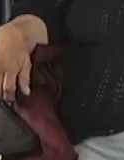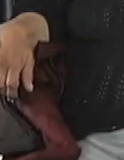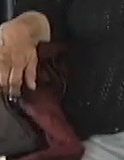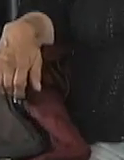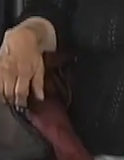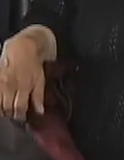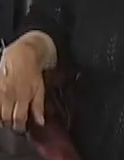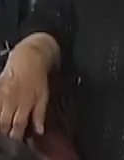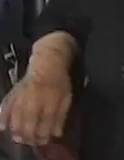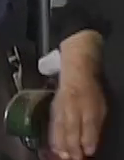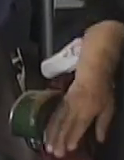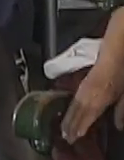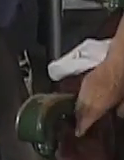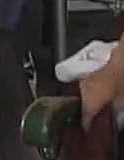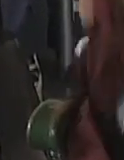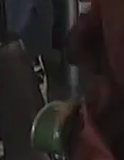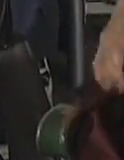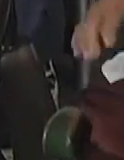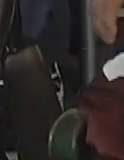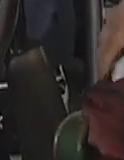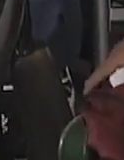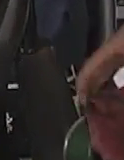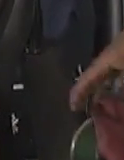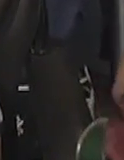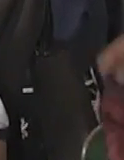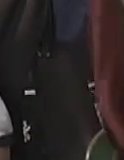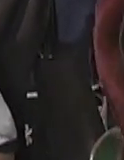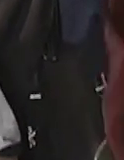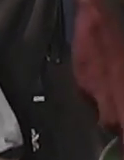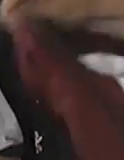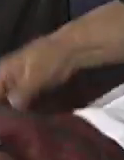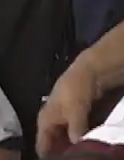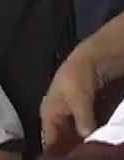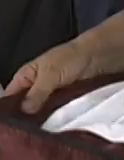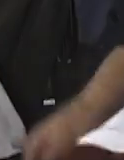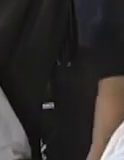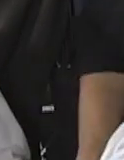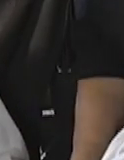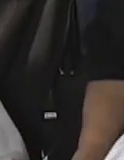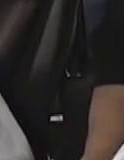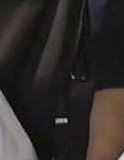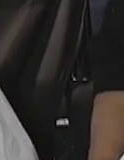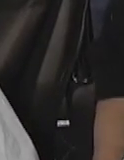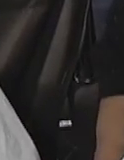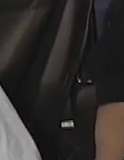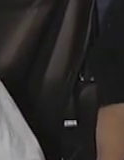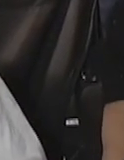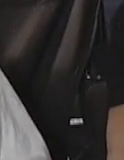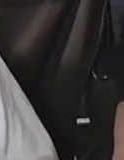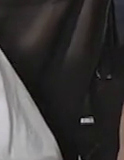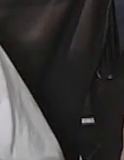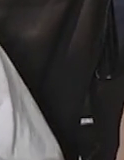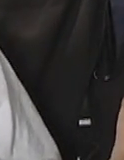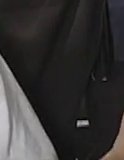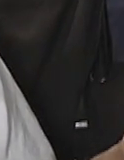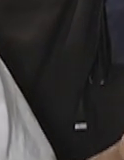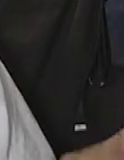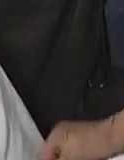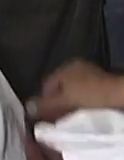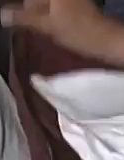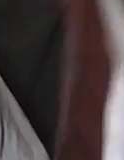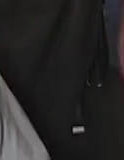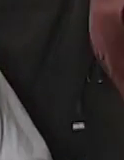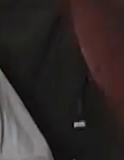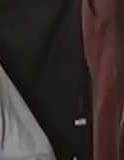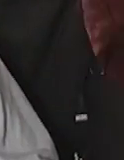waktu dulu kayu cakap takutnya baka kayu nak kesau kata nak kakak pandai